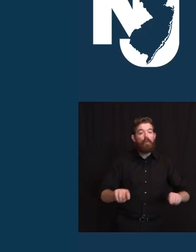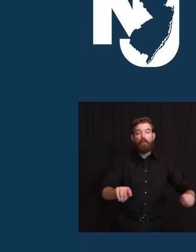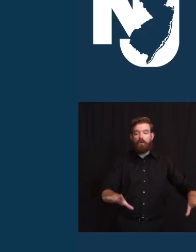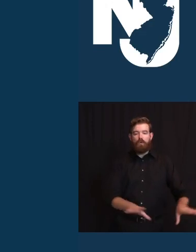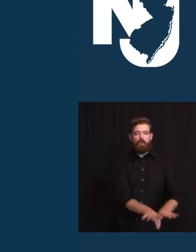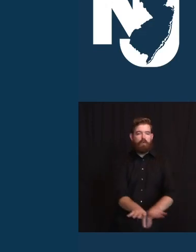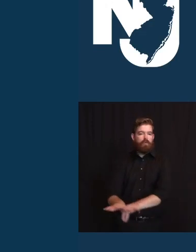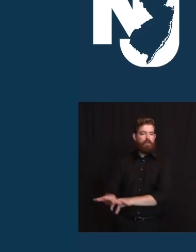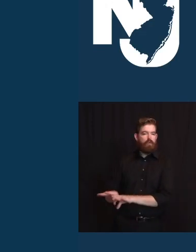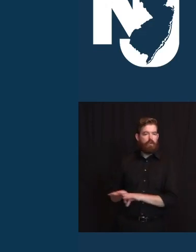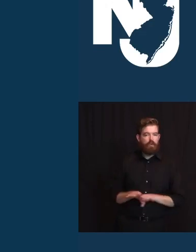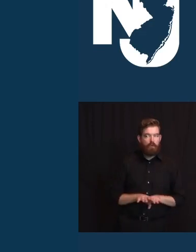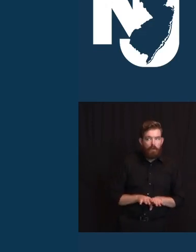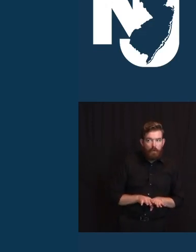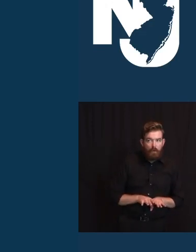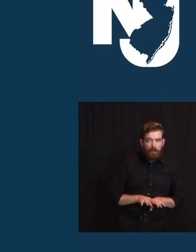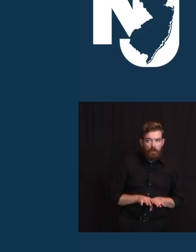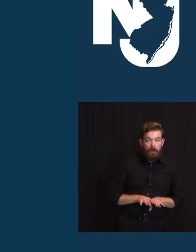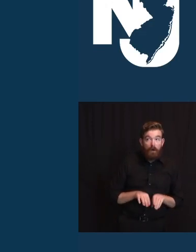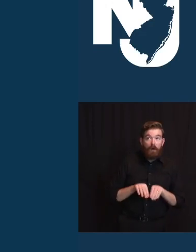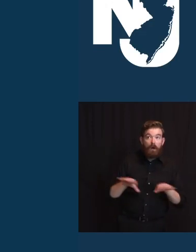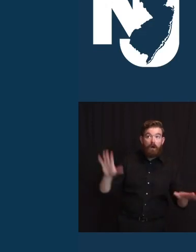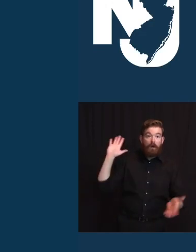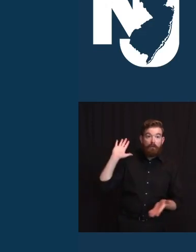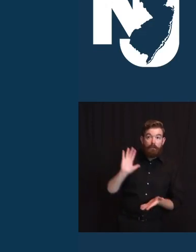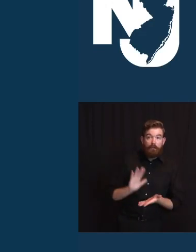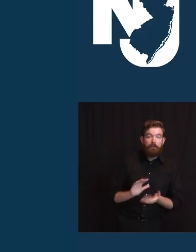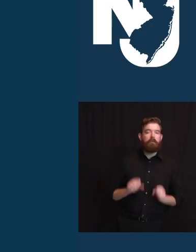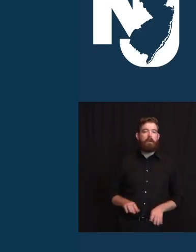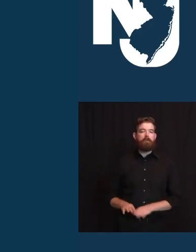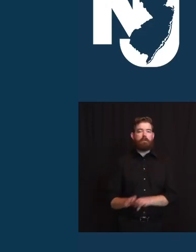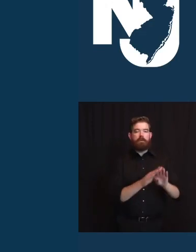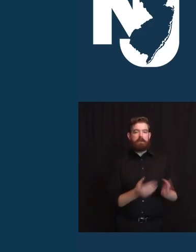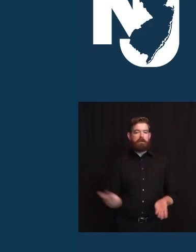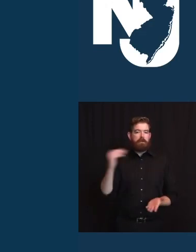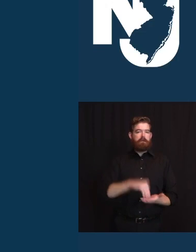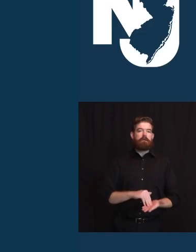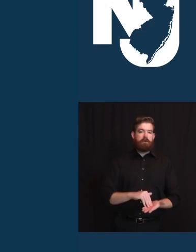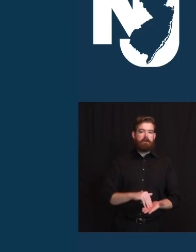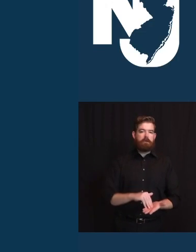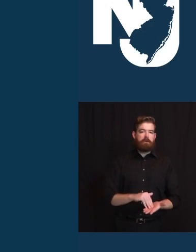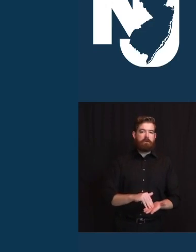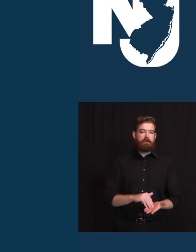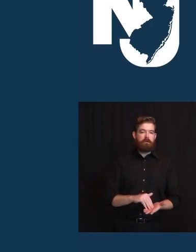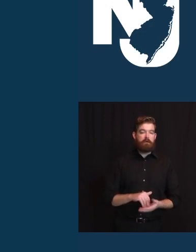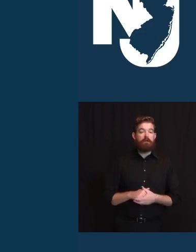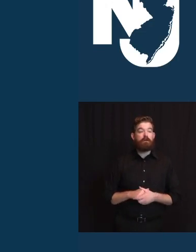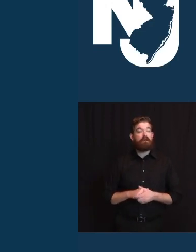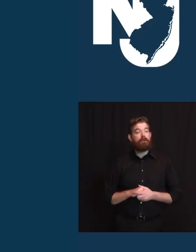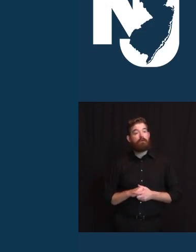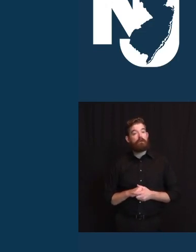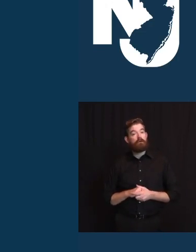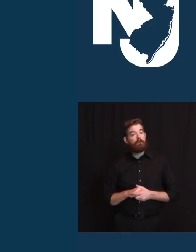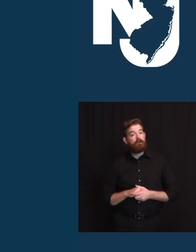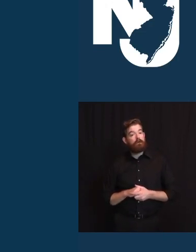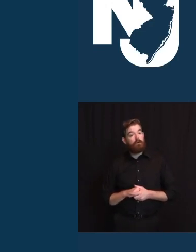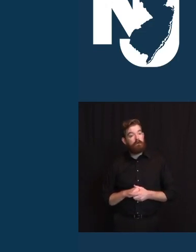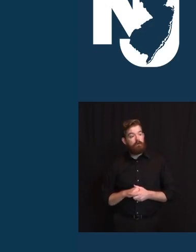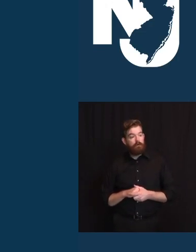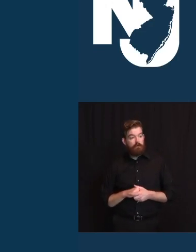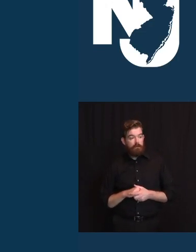transmission decreases. The guidance and regional risk levels are tools that the local health departments and schools can use